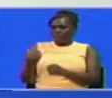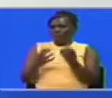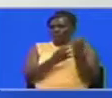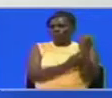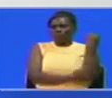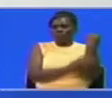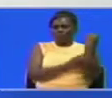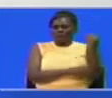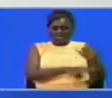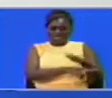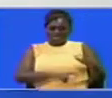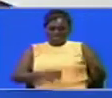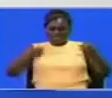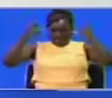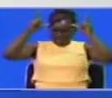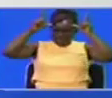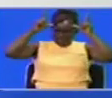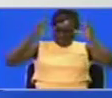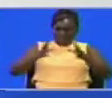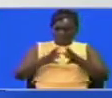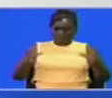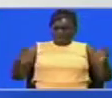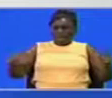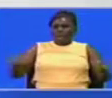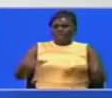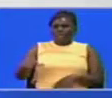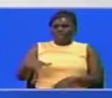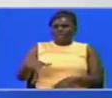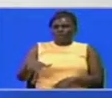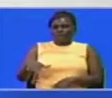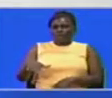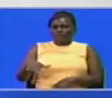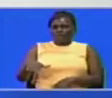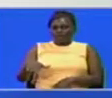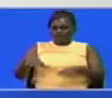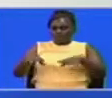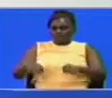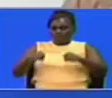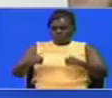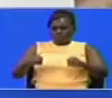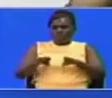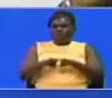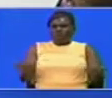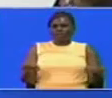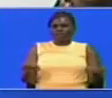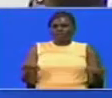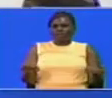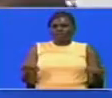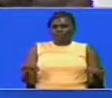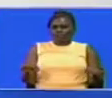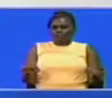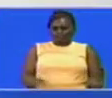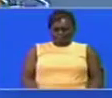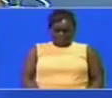taking away their livestock, expand your territories, occupy land, and control. It's a good case, Linda. All